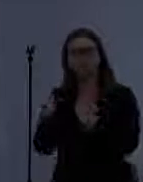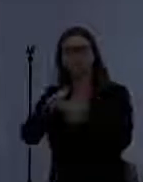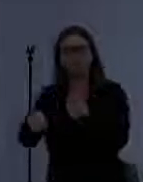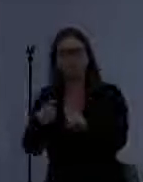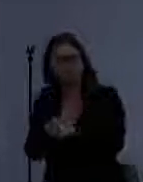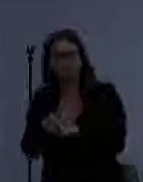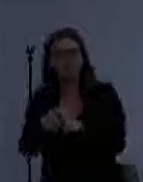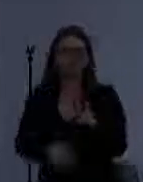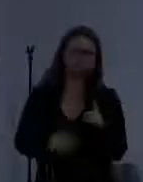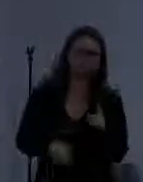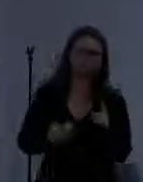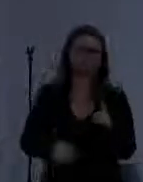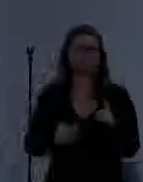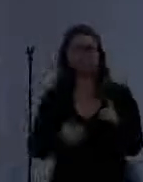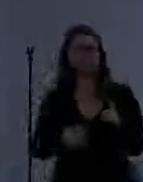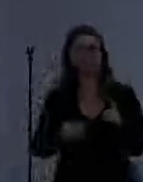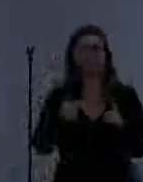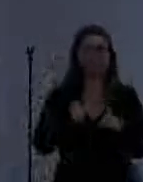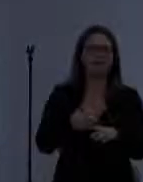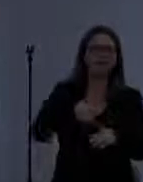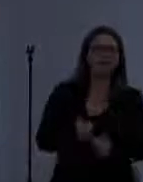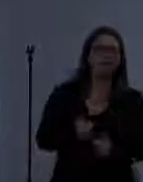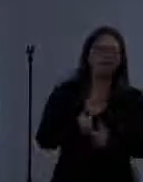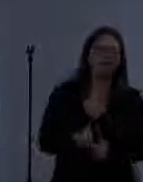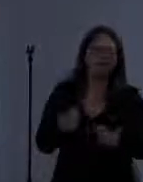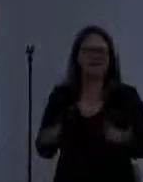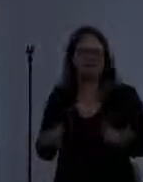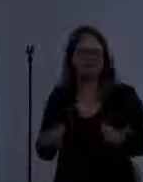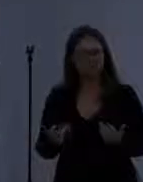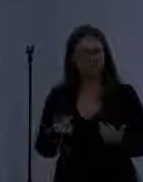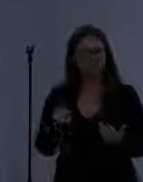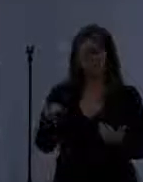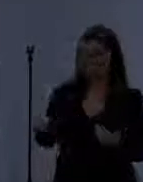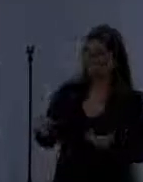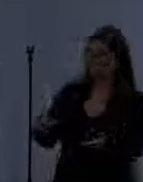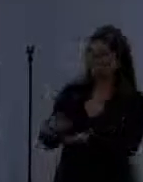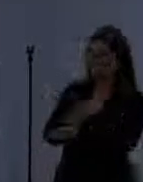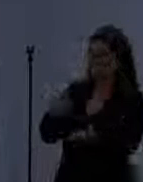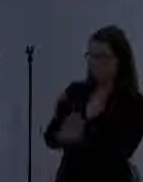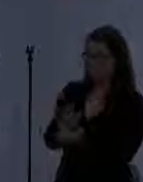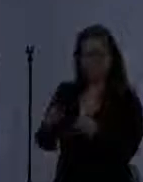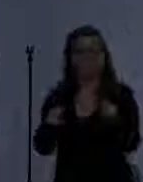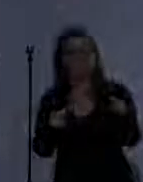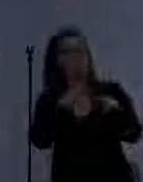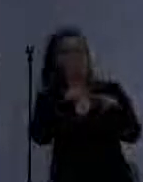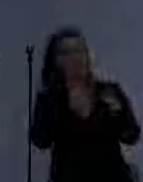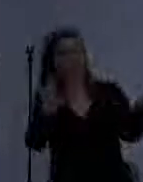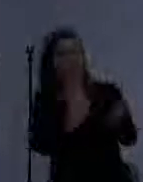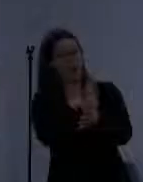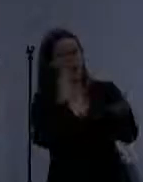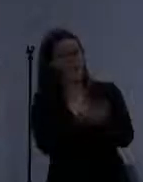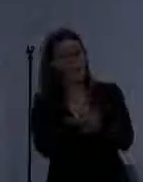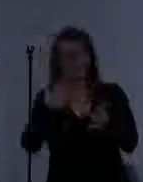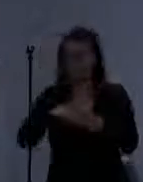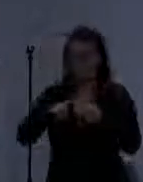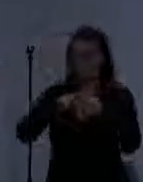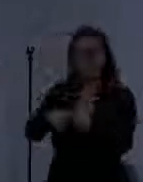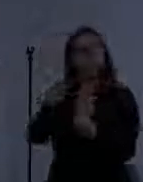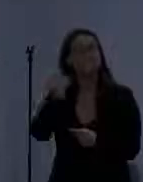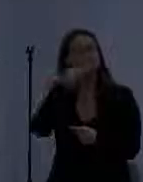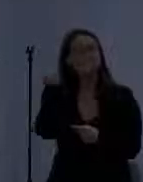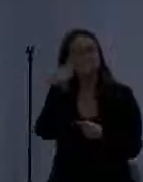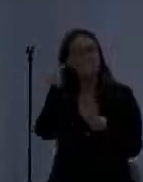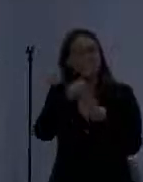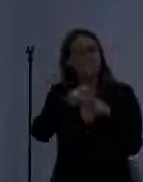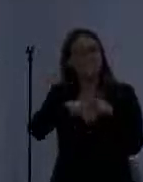happy and more than capable of continuing with the picnic. So they prevented that. Now, would that be